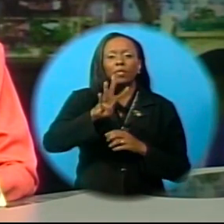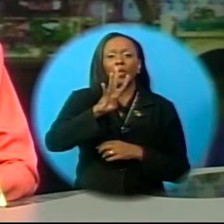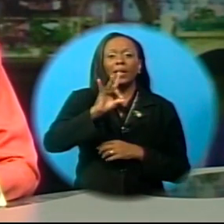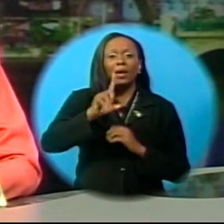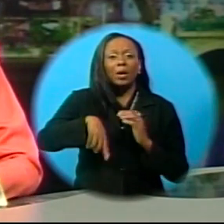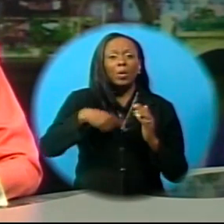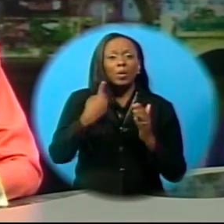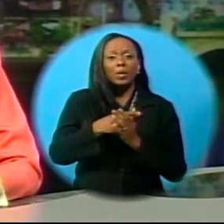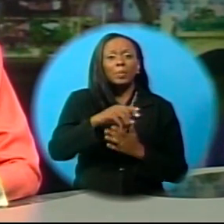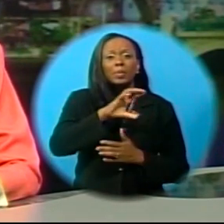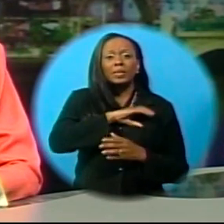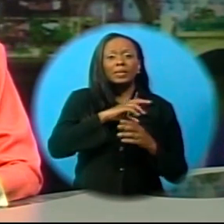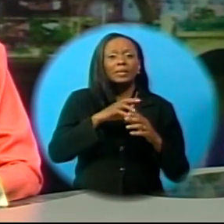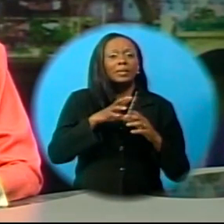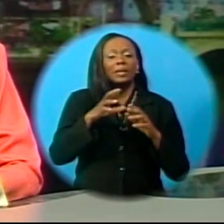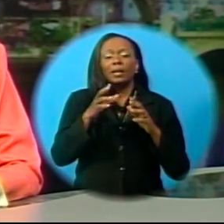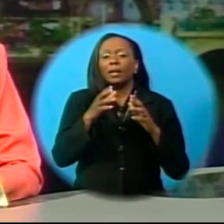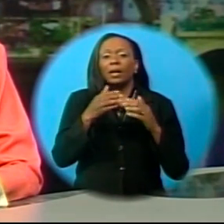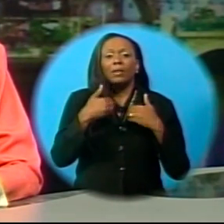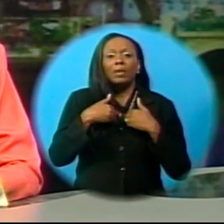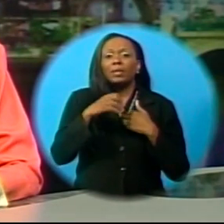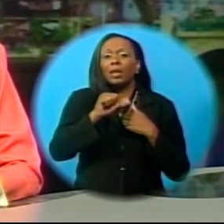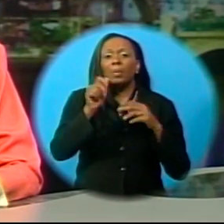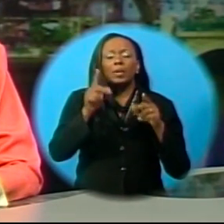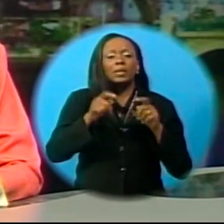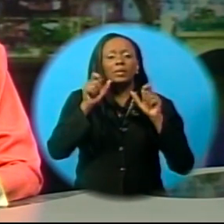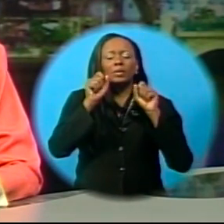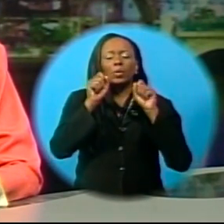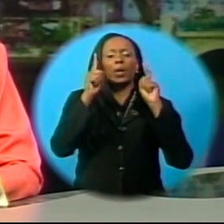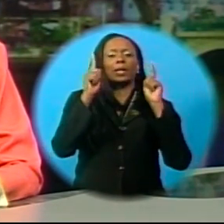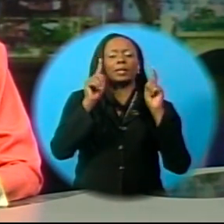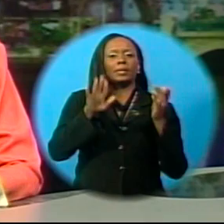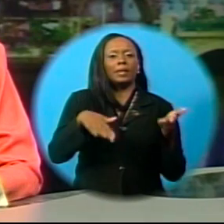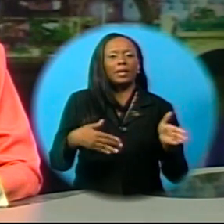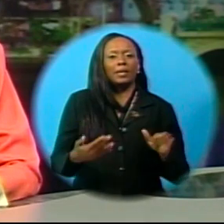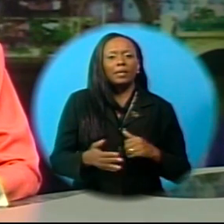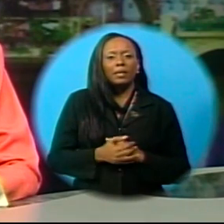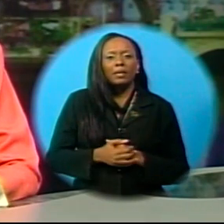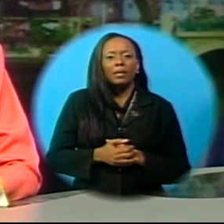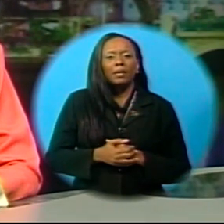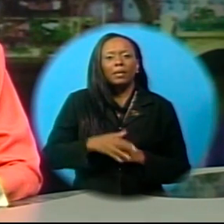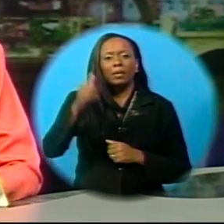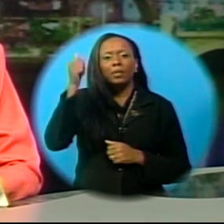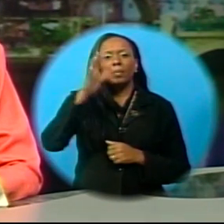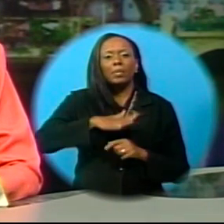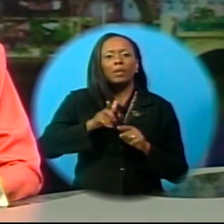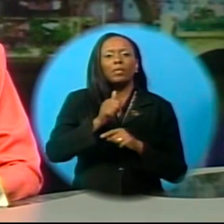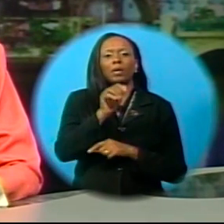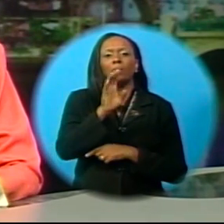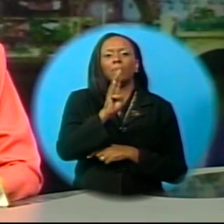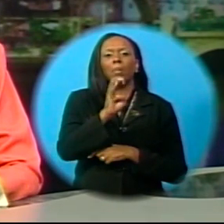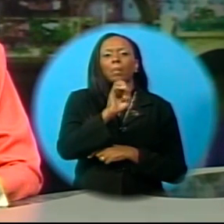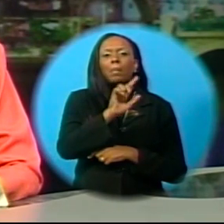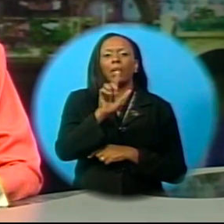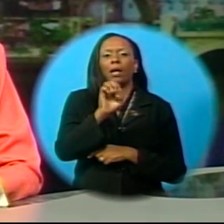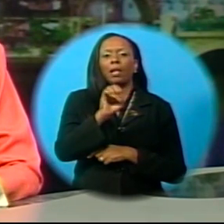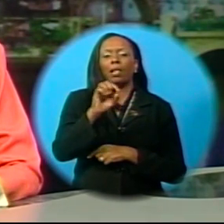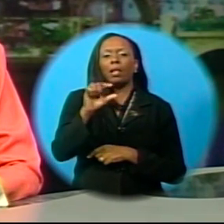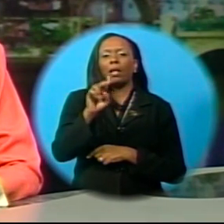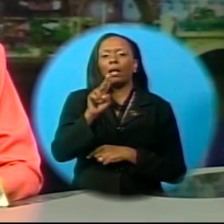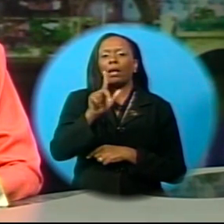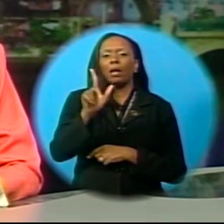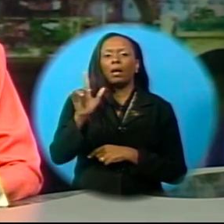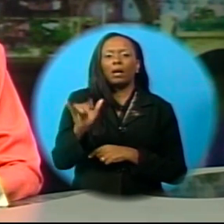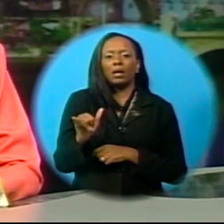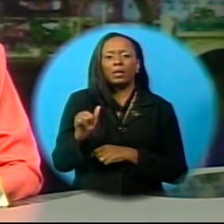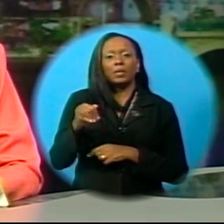48 hours, lawmen are dealing with yet another case of a sudden death. Initial reports suggest that a middle-aged man from the Bell